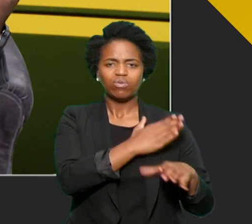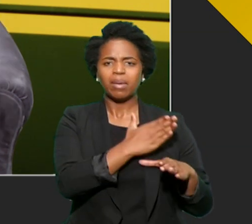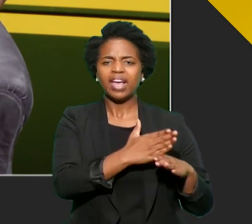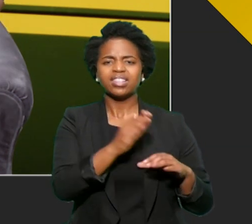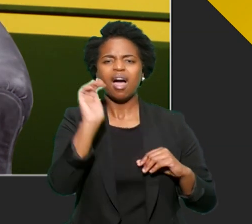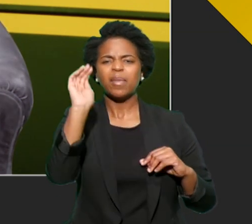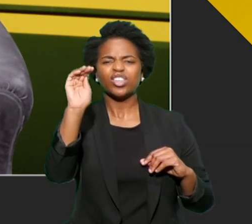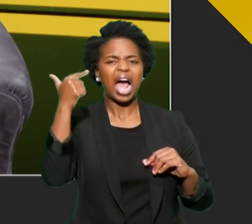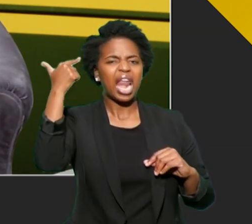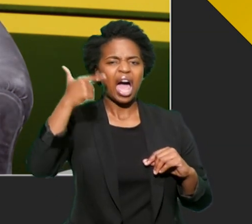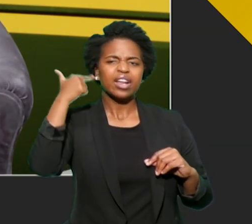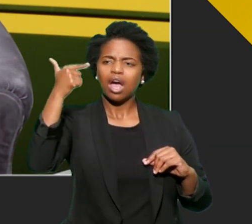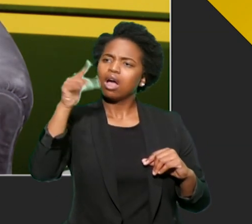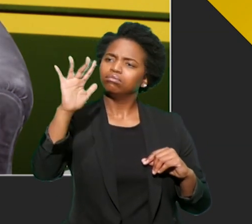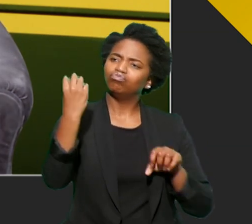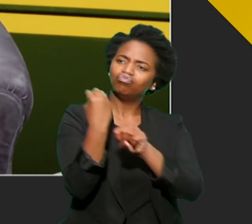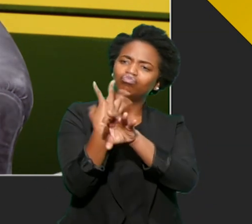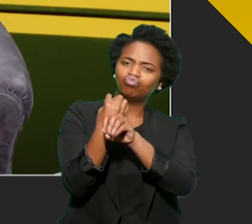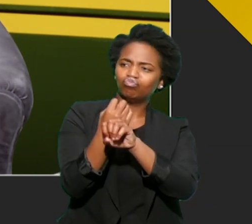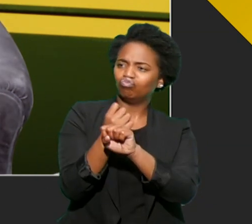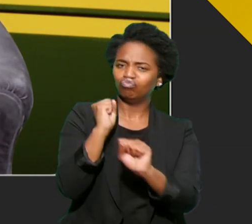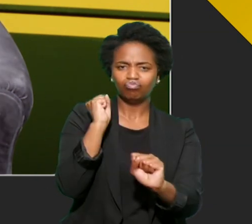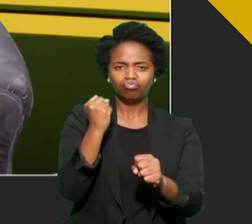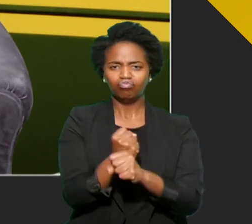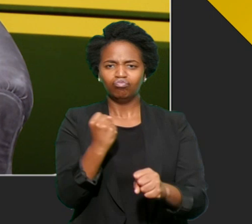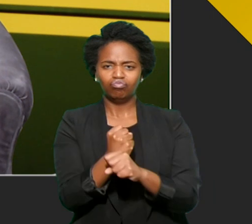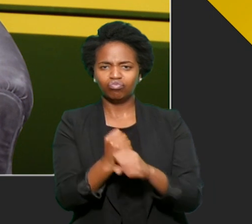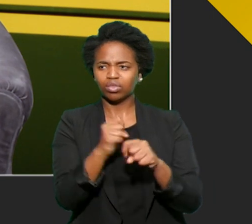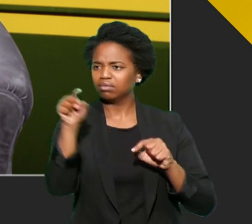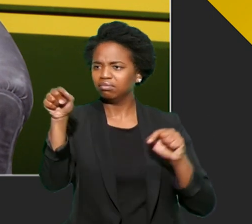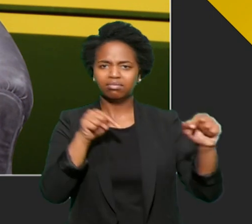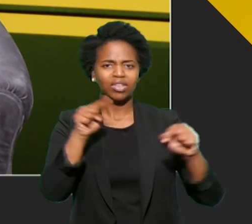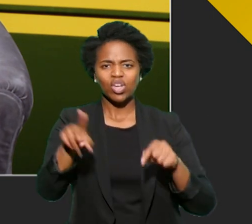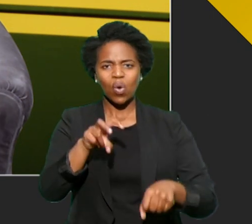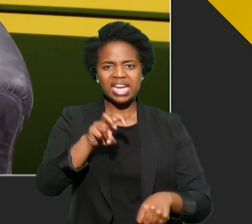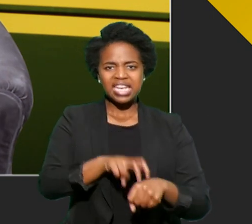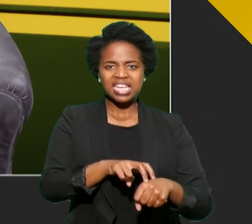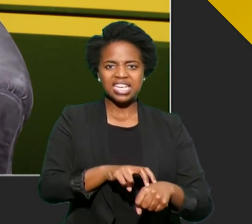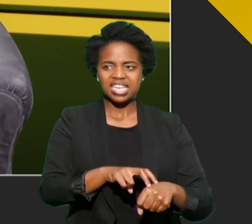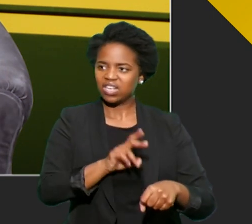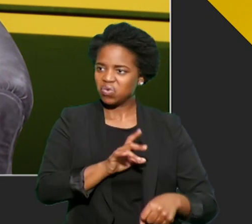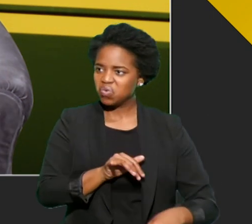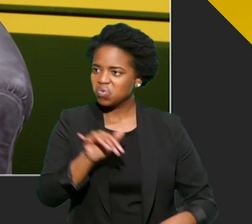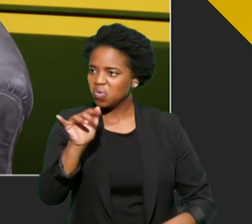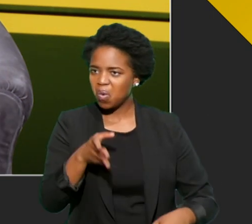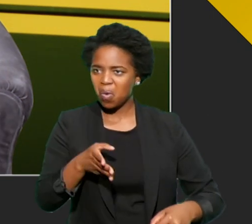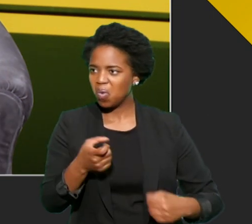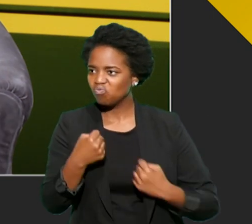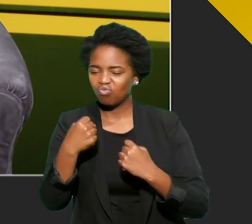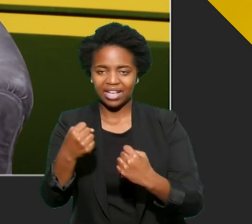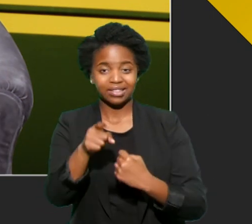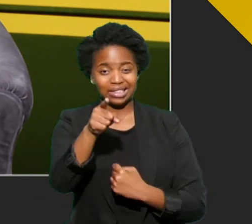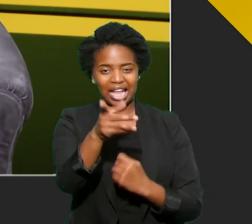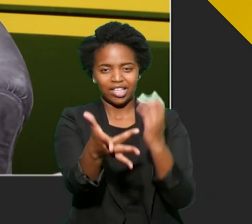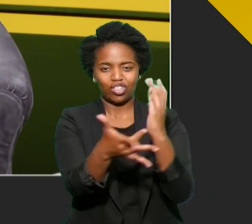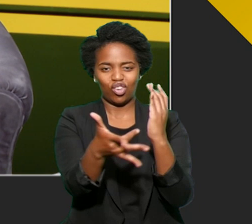London, but also being able to be in a meeting with someone in Cape Town and all remotely without even having uthi uphume endlini. And that's the beauty of what